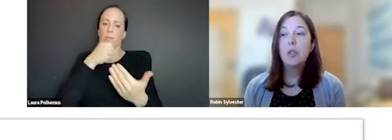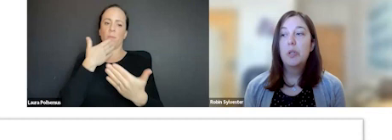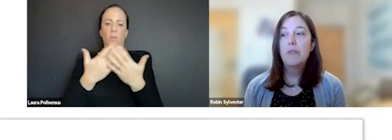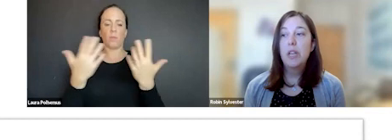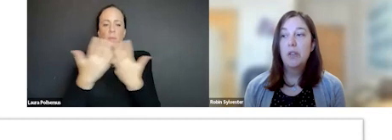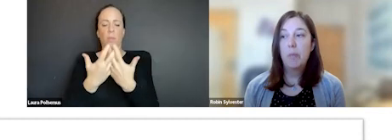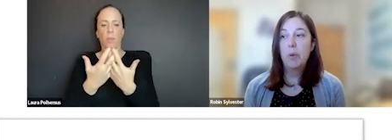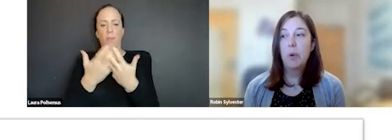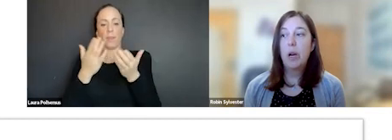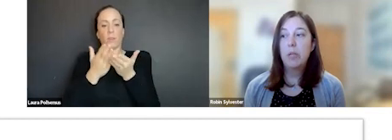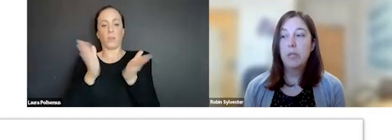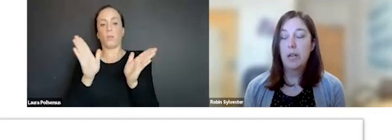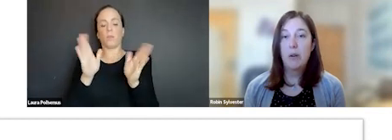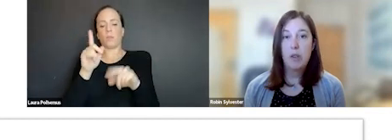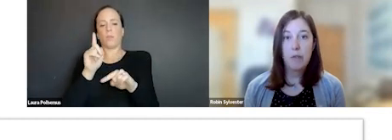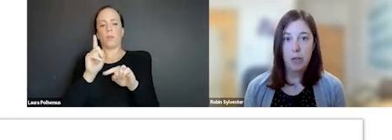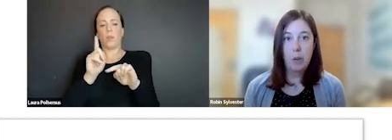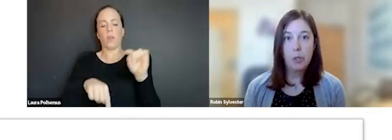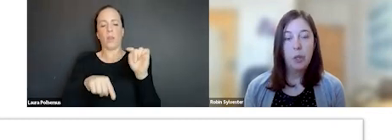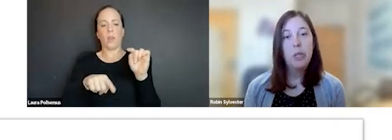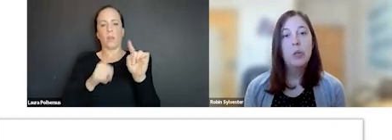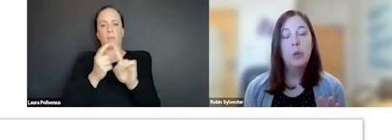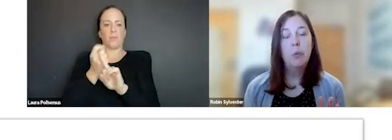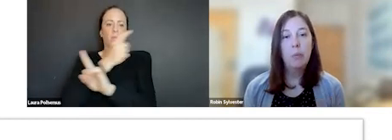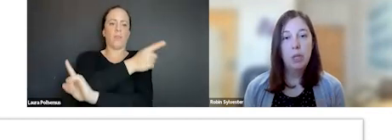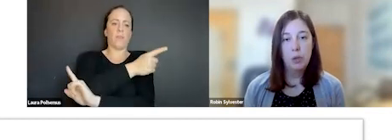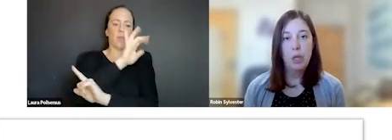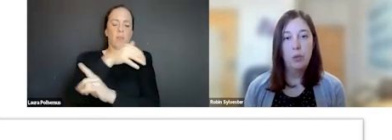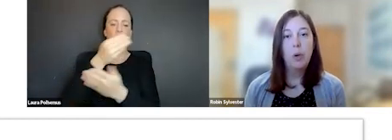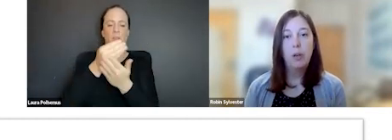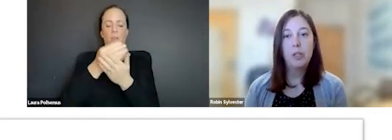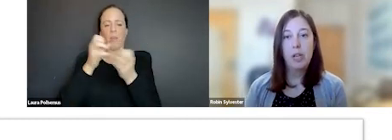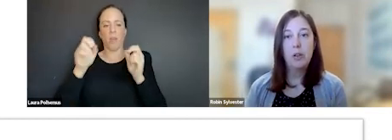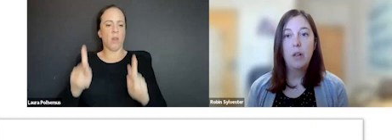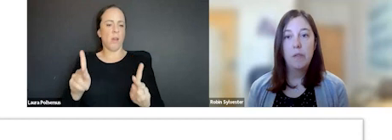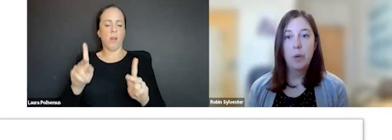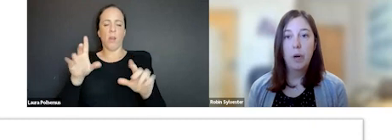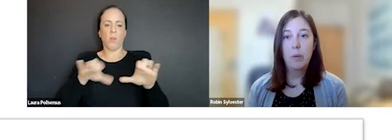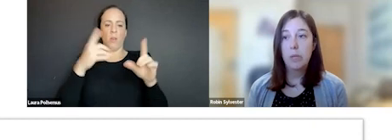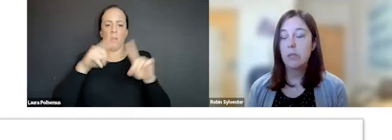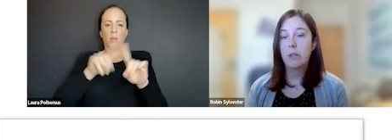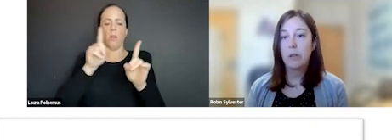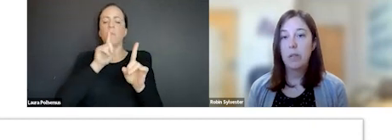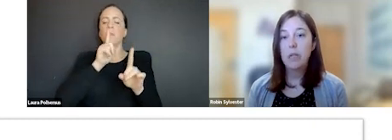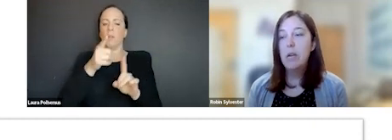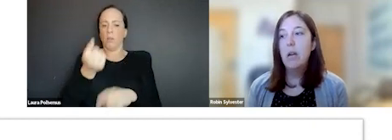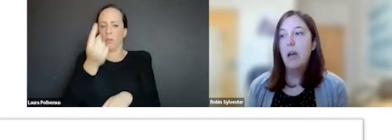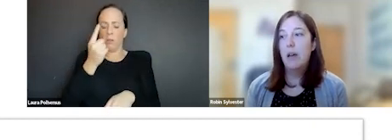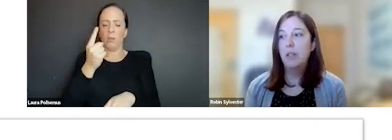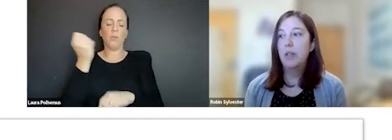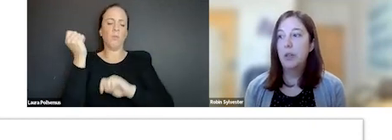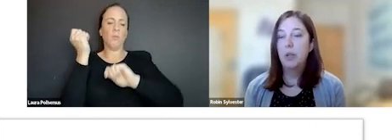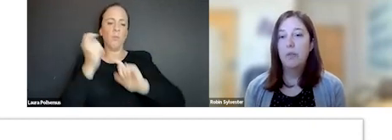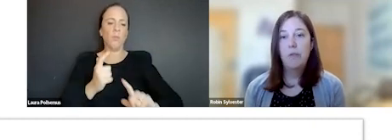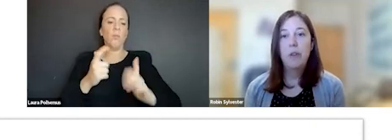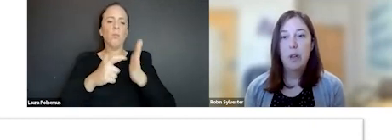Generally, there is no deviation from the requirements laid out in the funding opportunity, so you want to make sure that you understand all of the requirements clearly